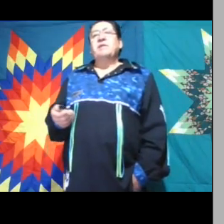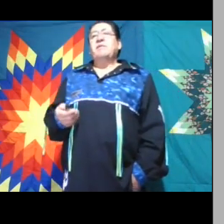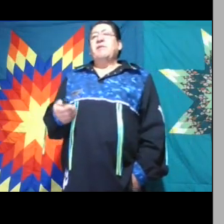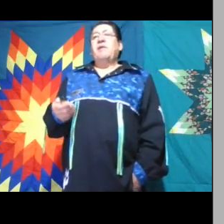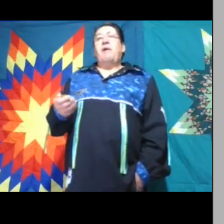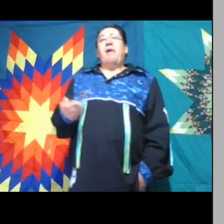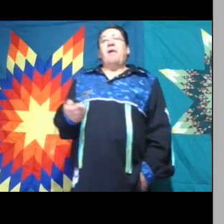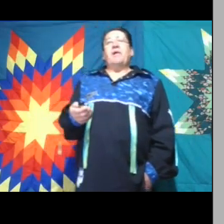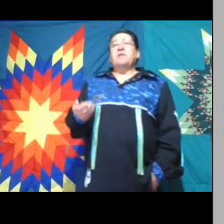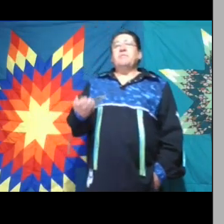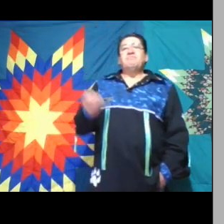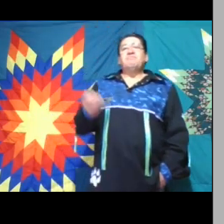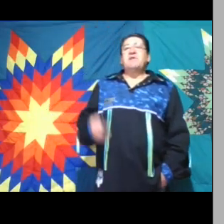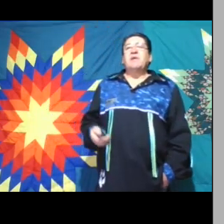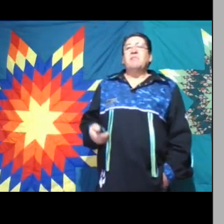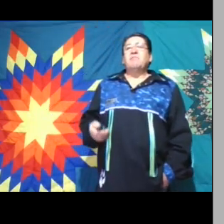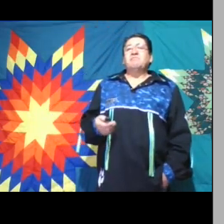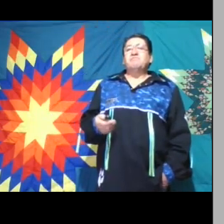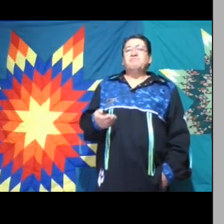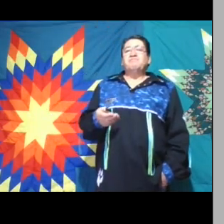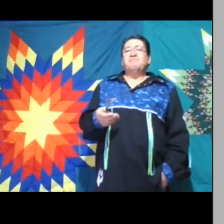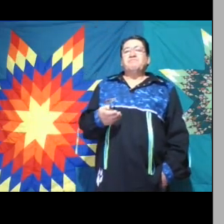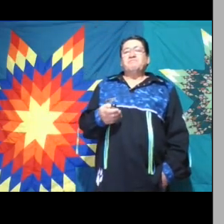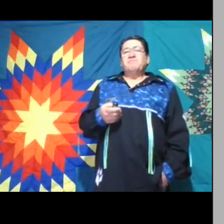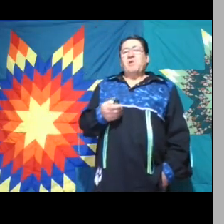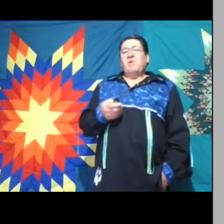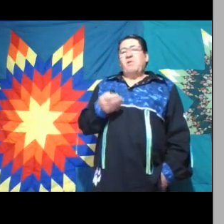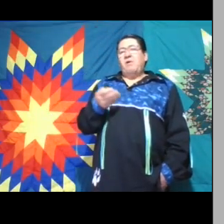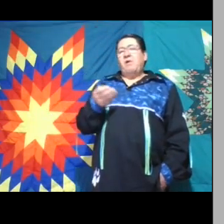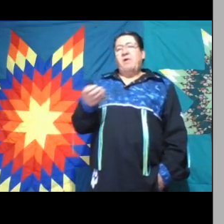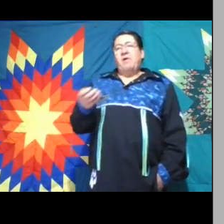highlight just some